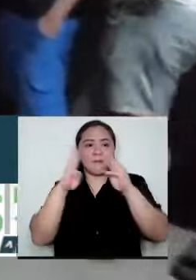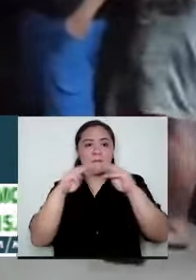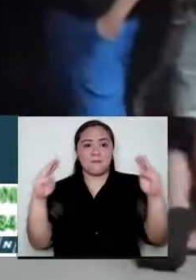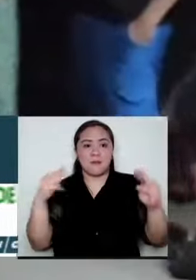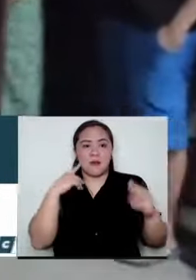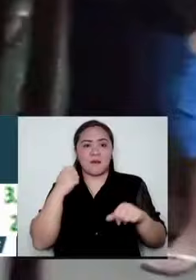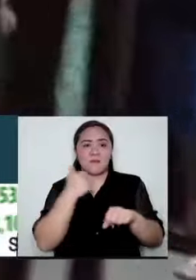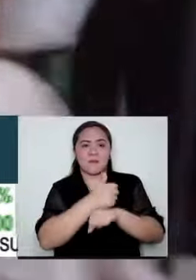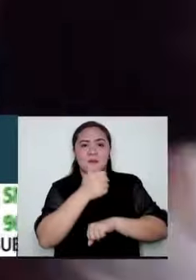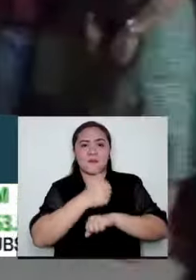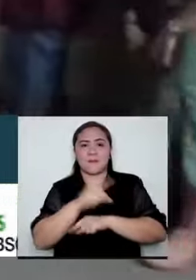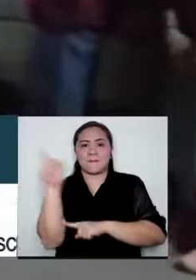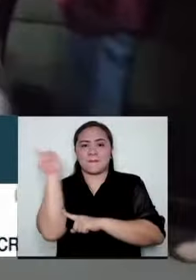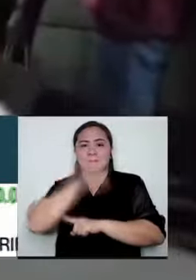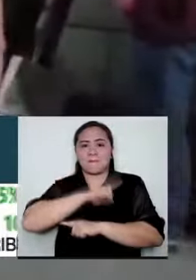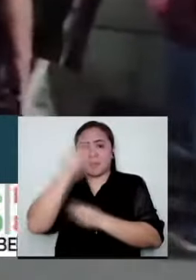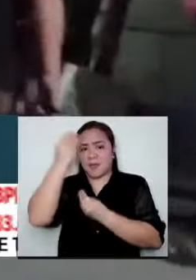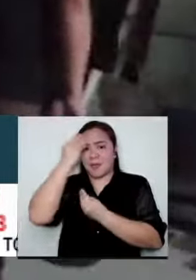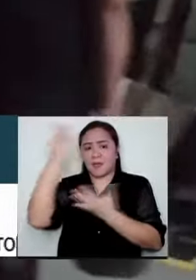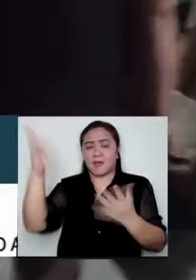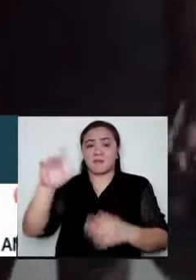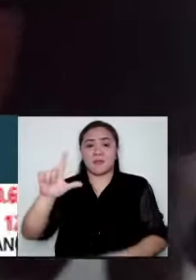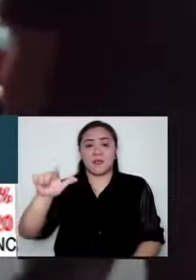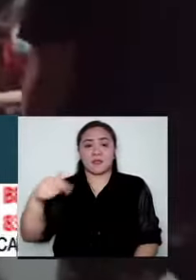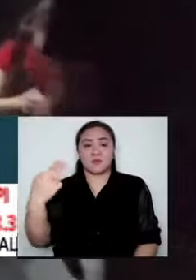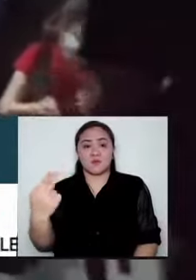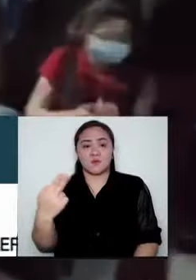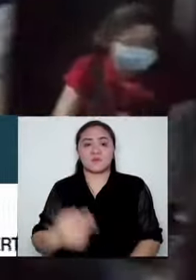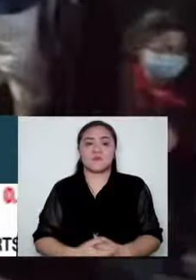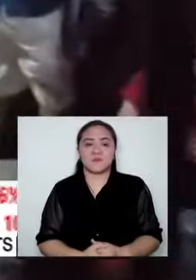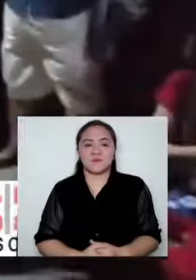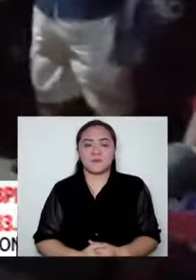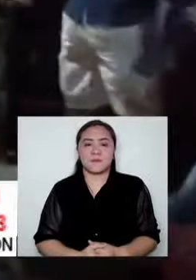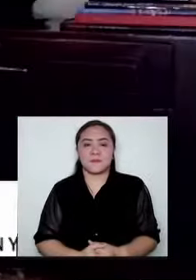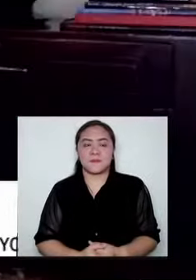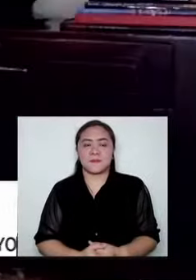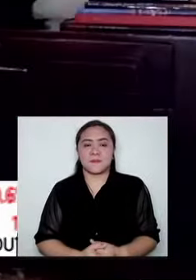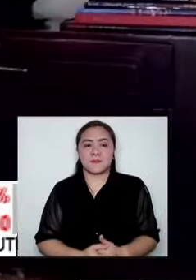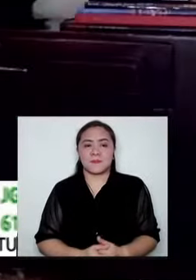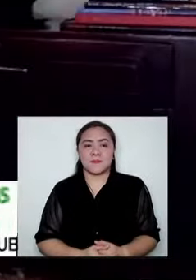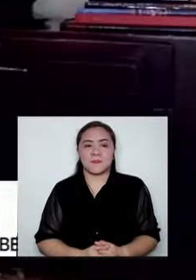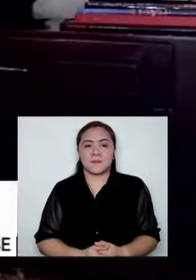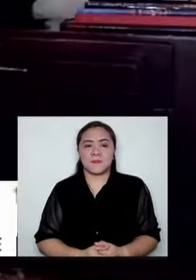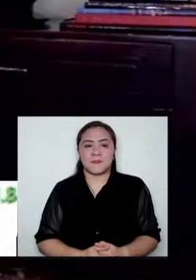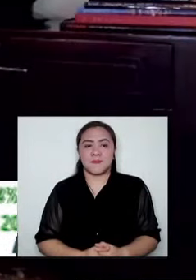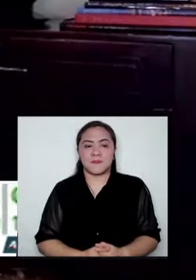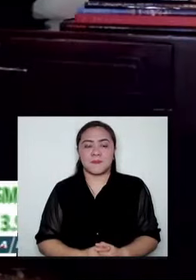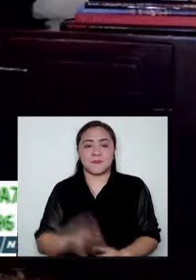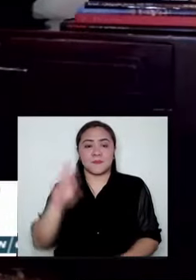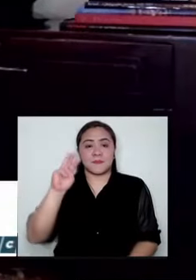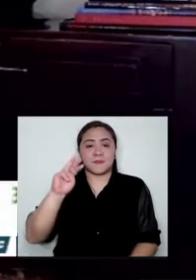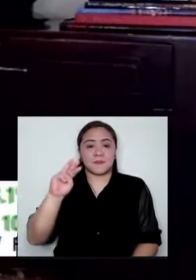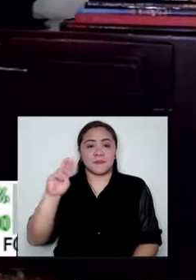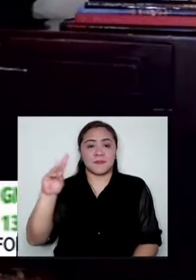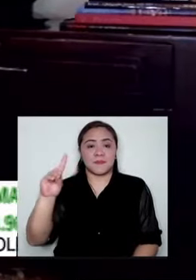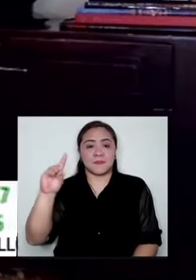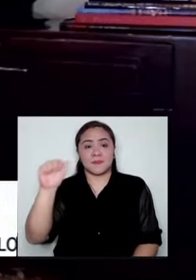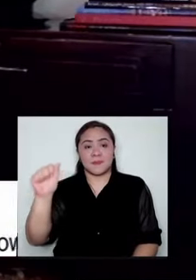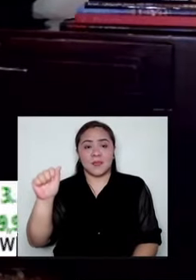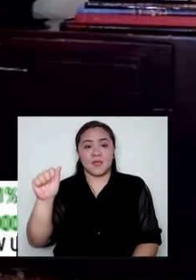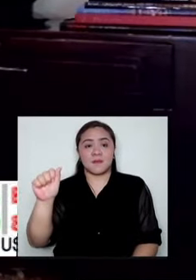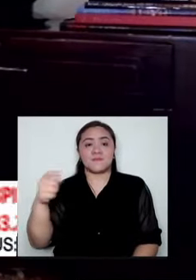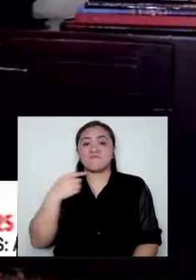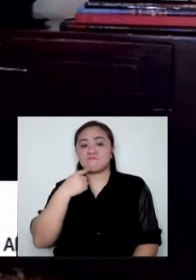fake information and local government units. The Metropolitan Manila Development